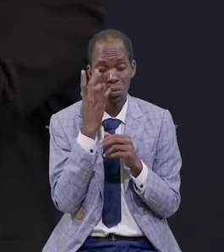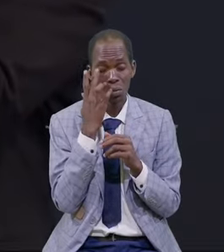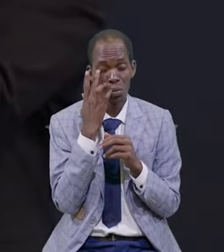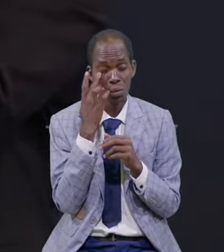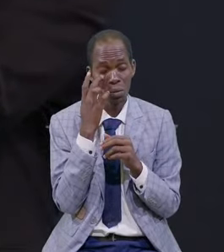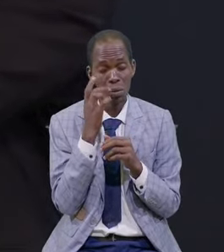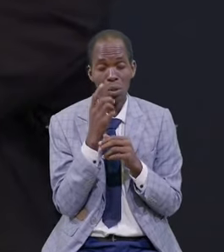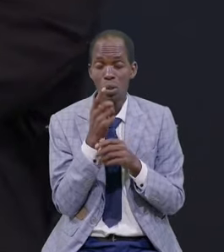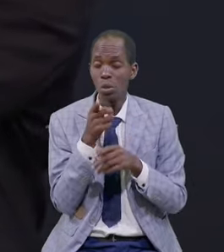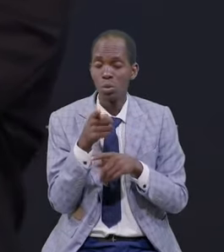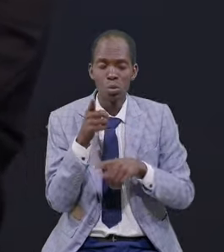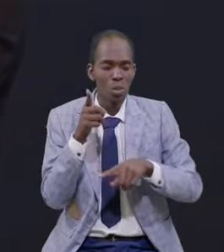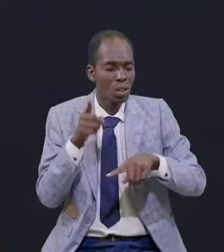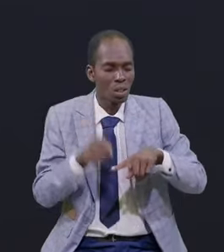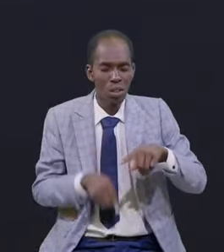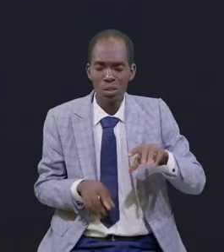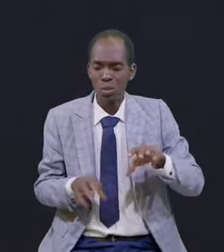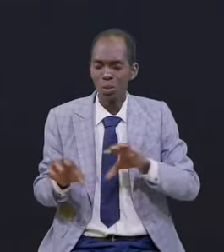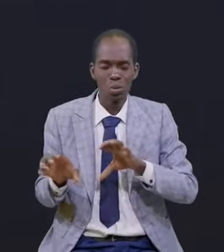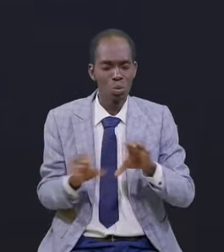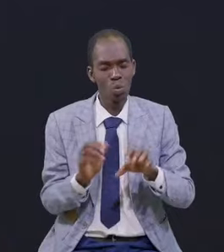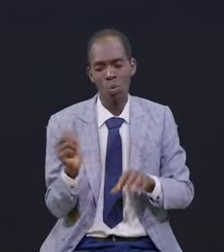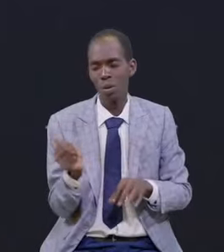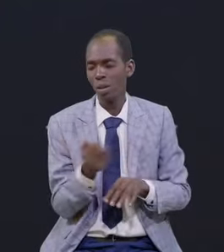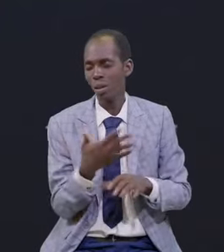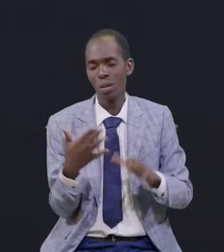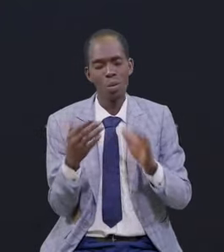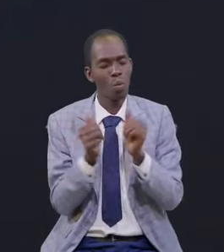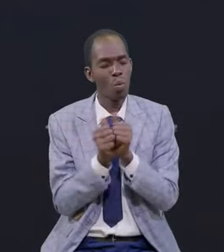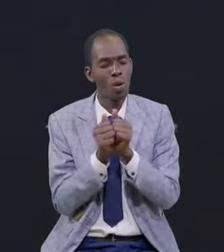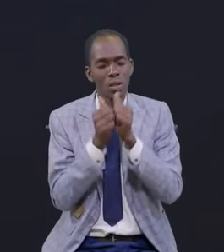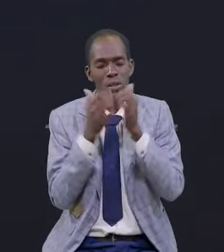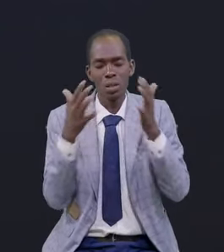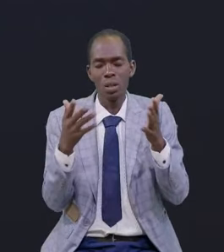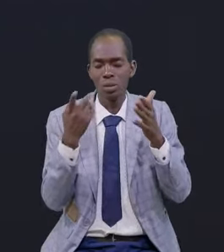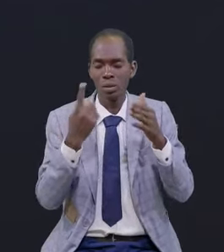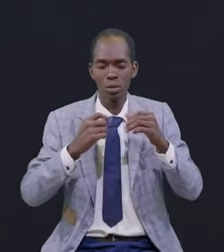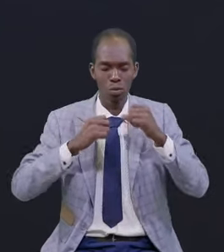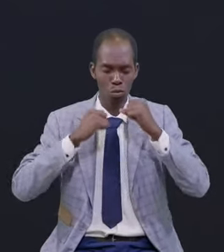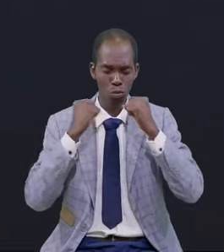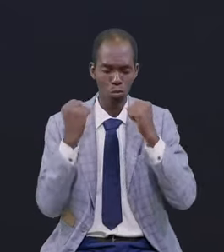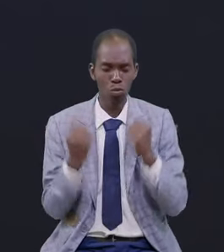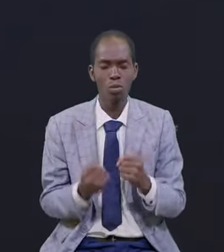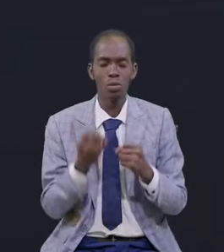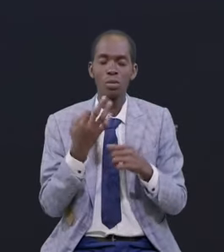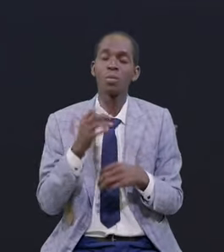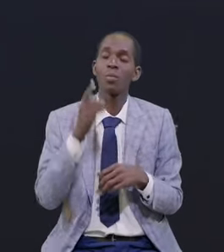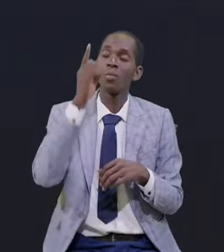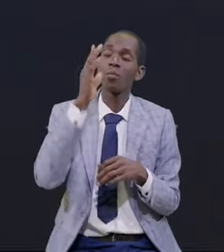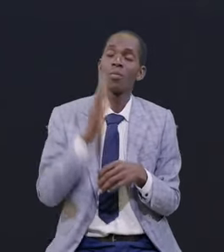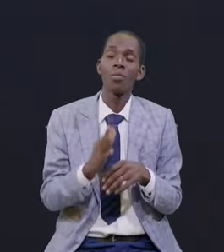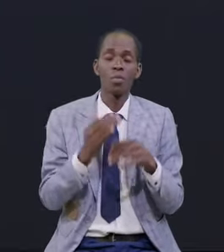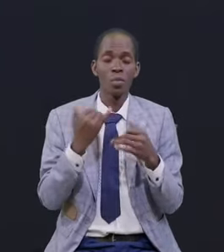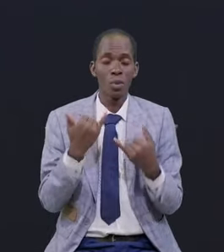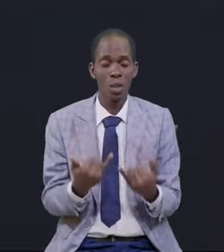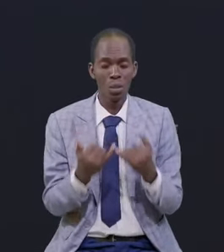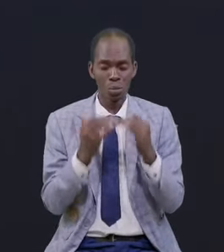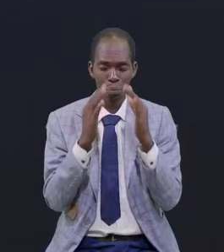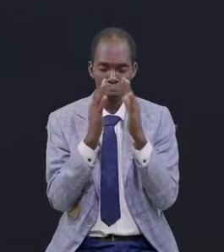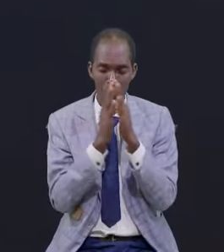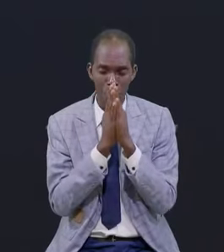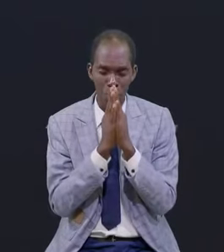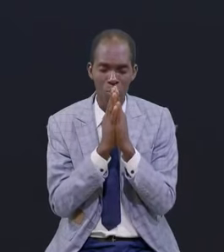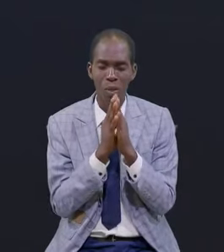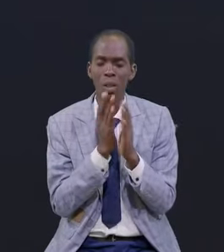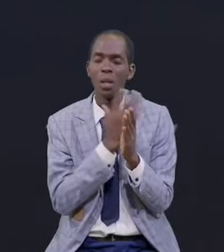God what can you do without the strength of God what can you do without the strength of God tell the Lord The Giver The